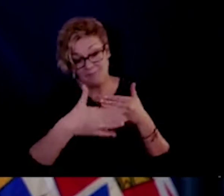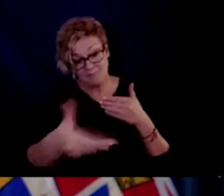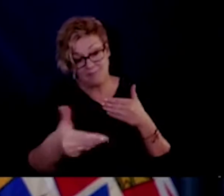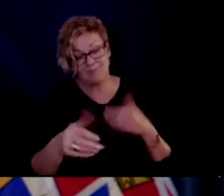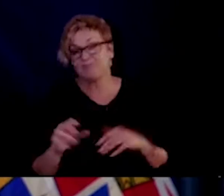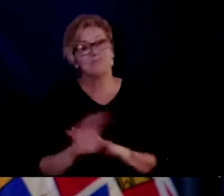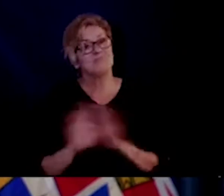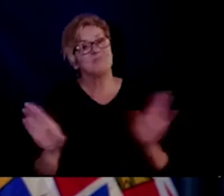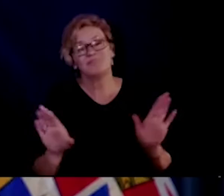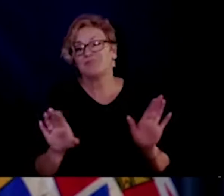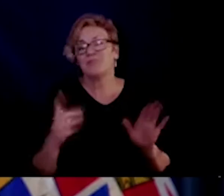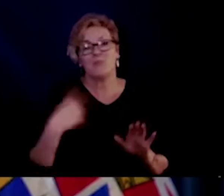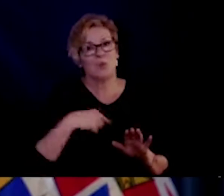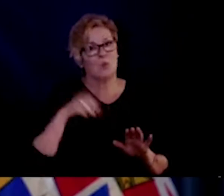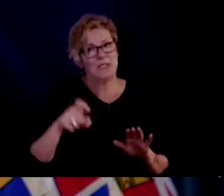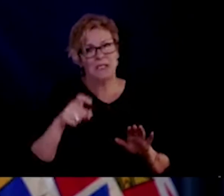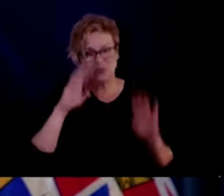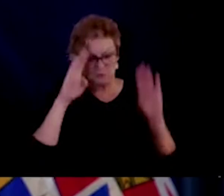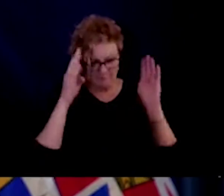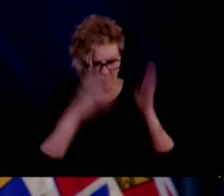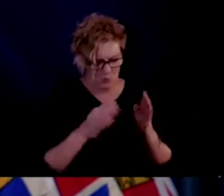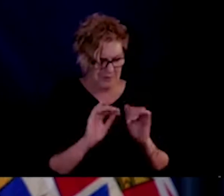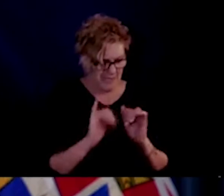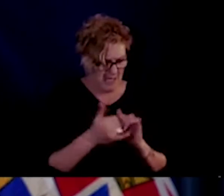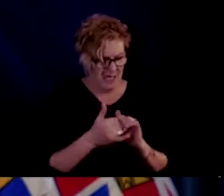we need to focus on our small groups.